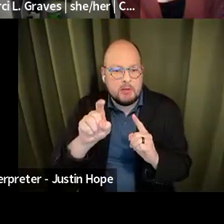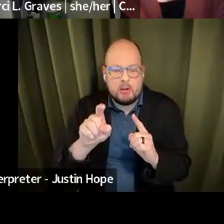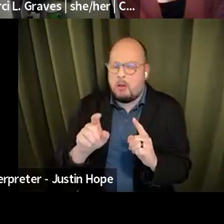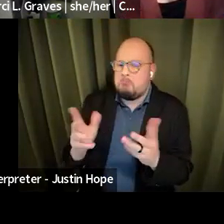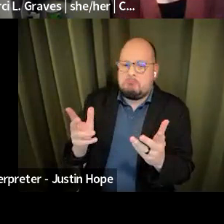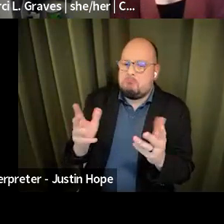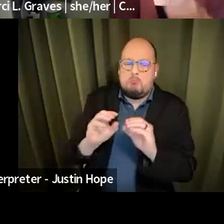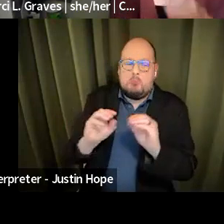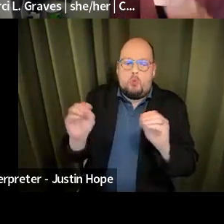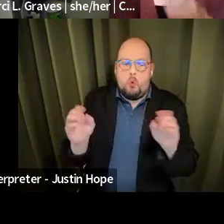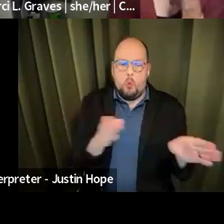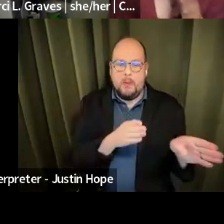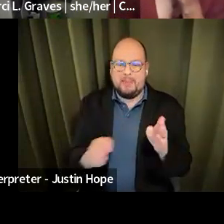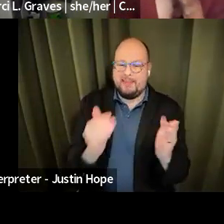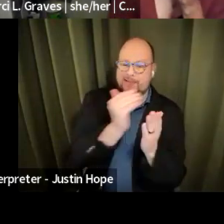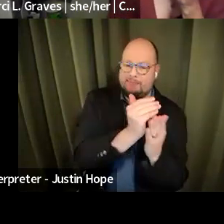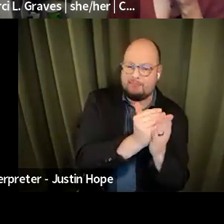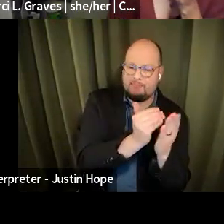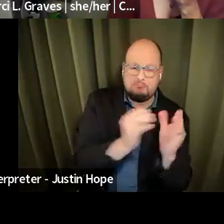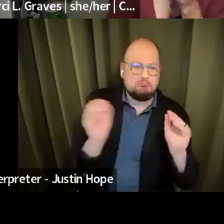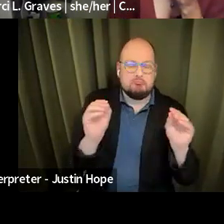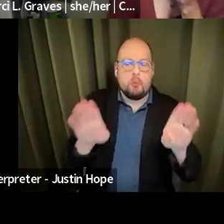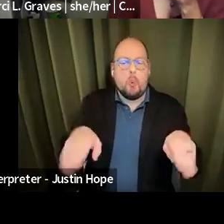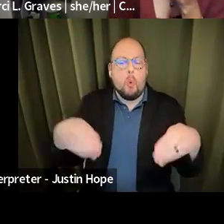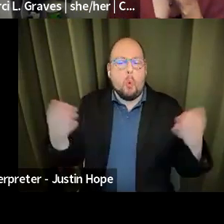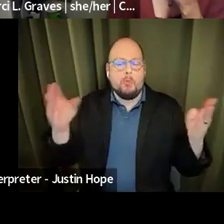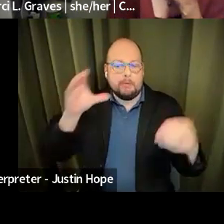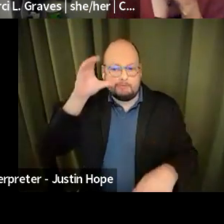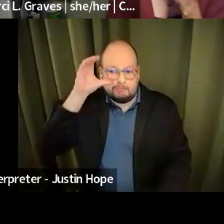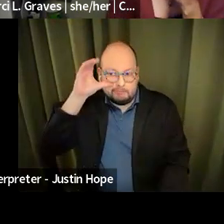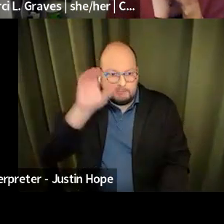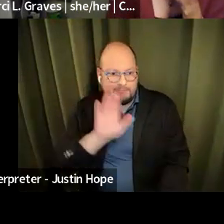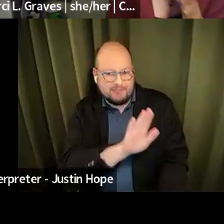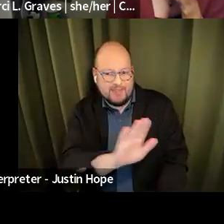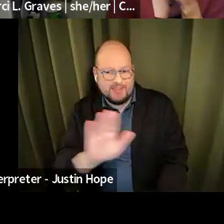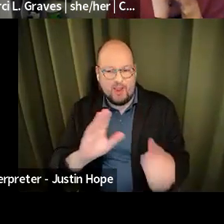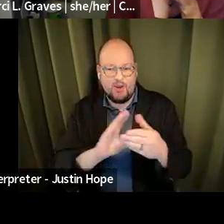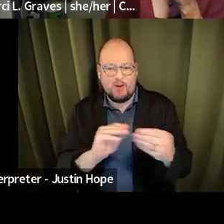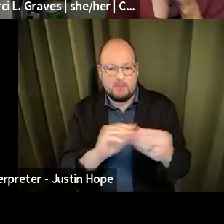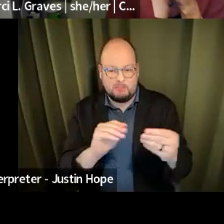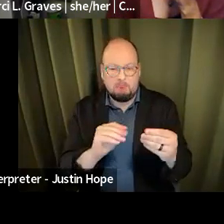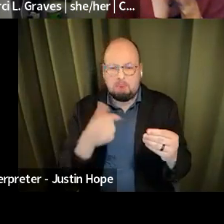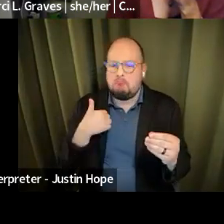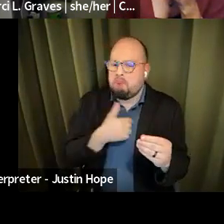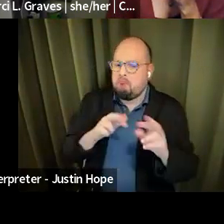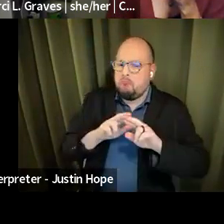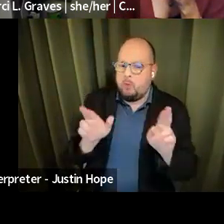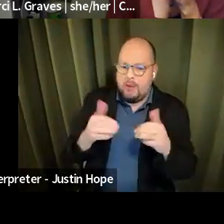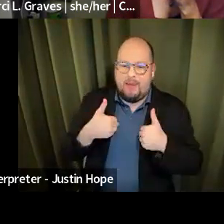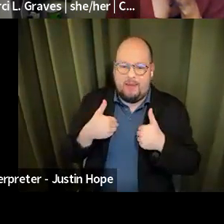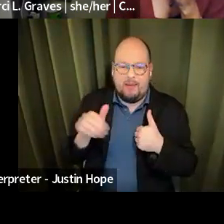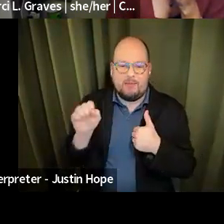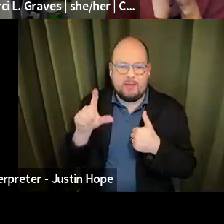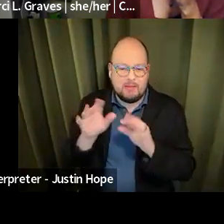let the conversation go and take place organically. We were prepared with American Sign Language interpreters,